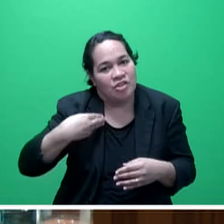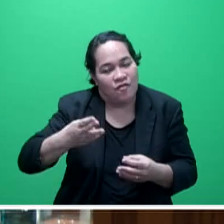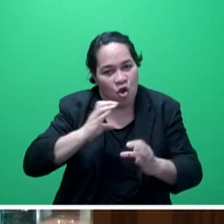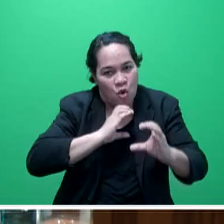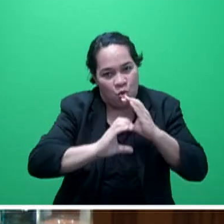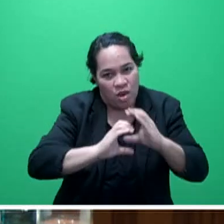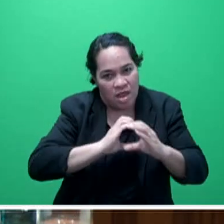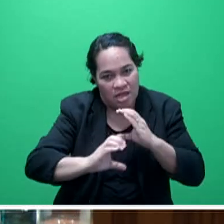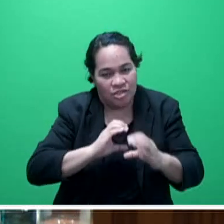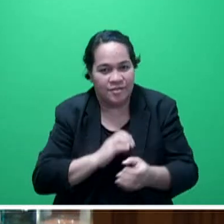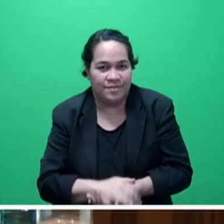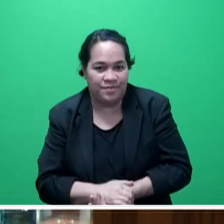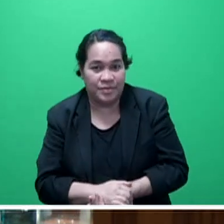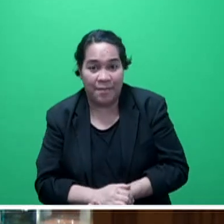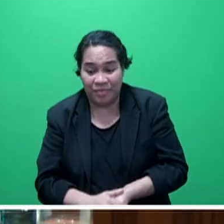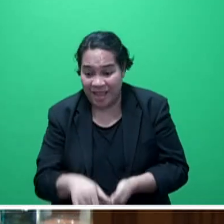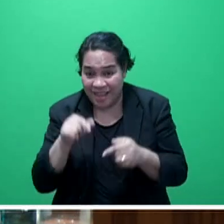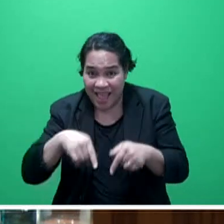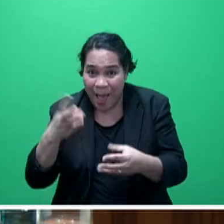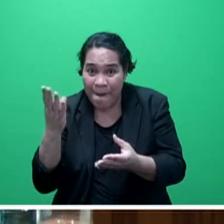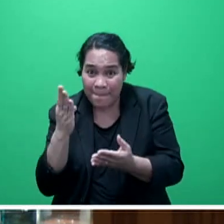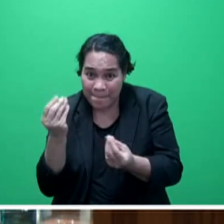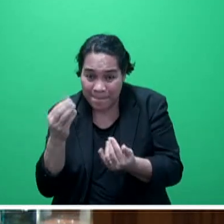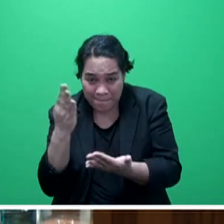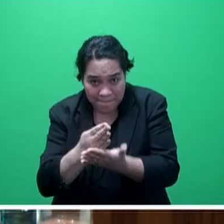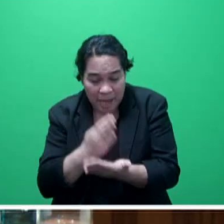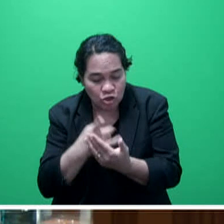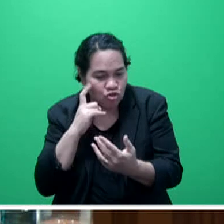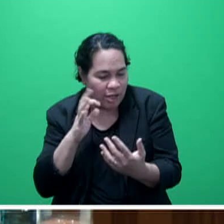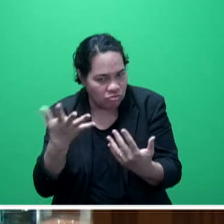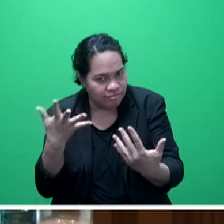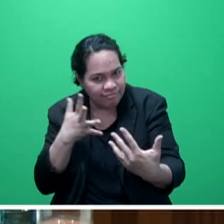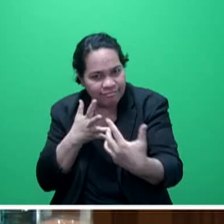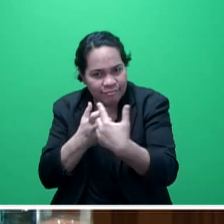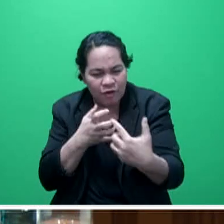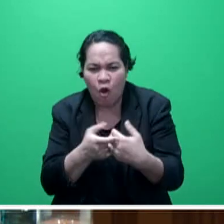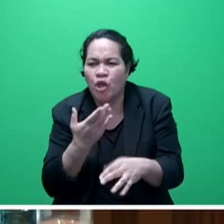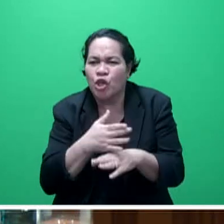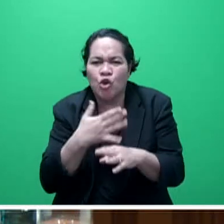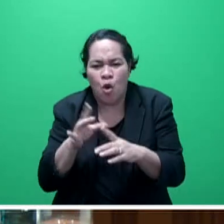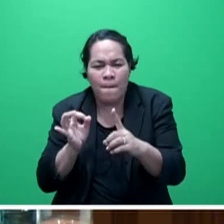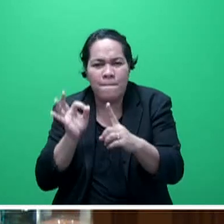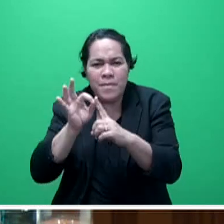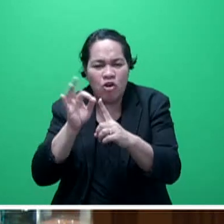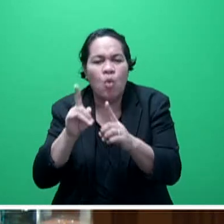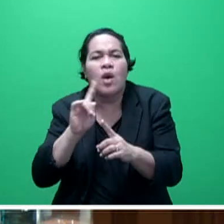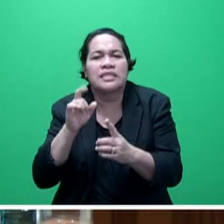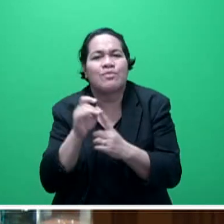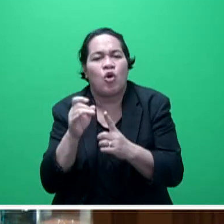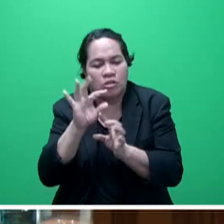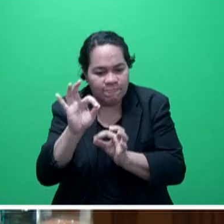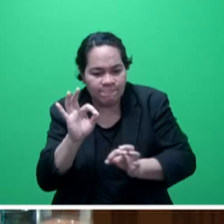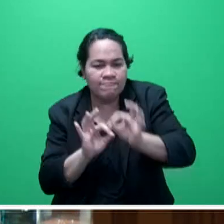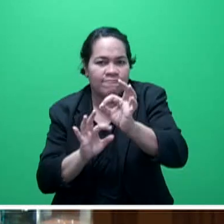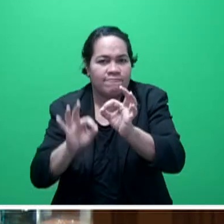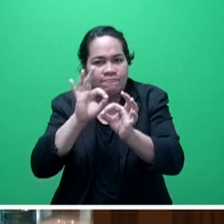The national budget is a time to realign expenditure to cater for new priorities and to discontinue expenditure in areas